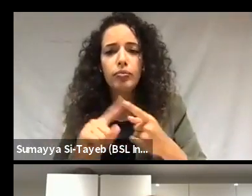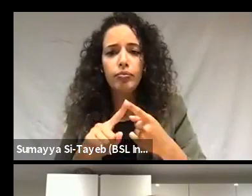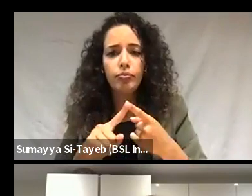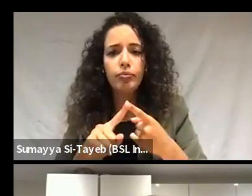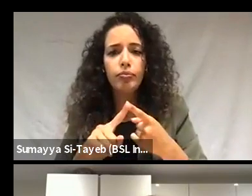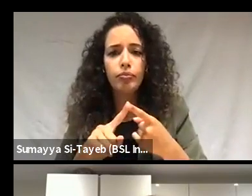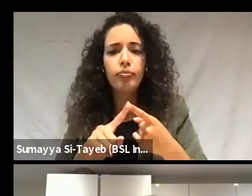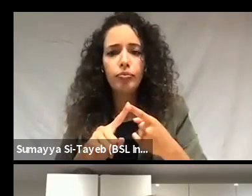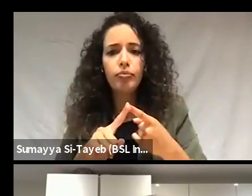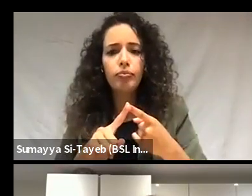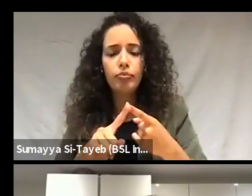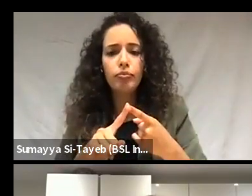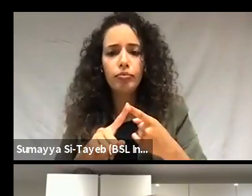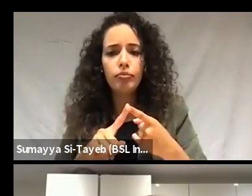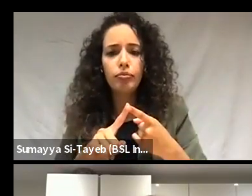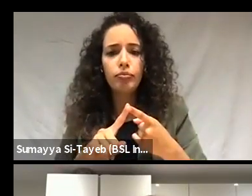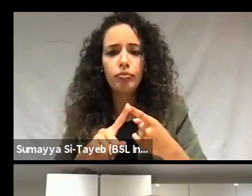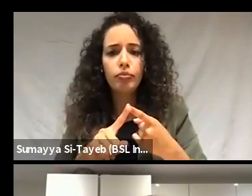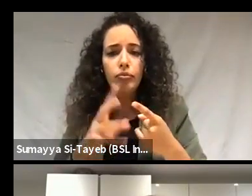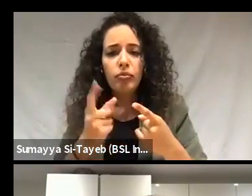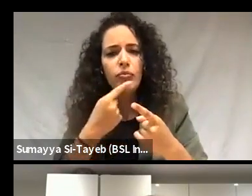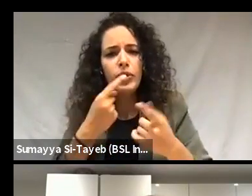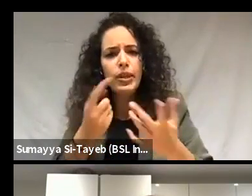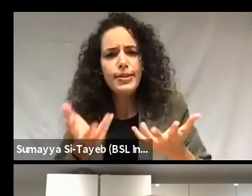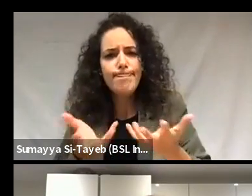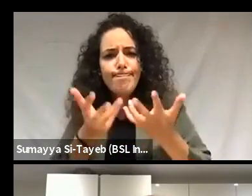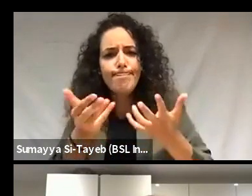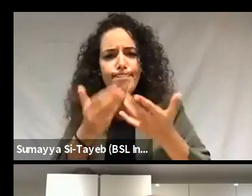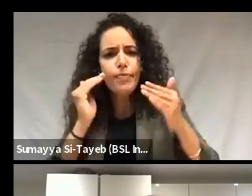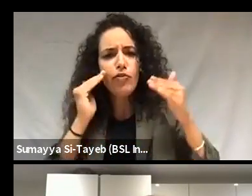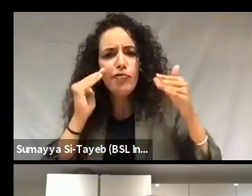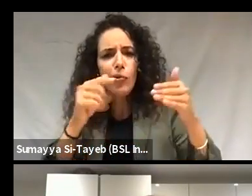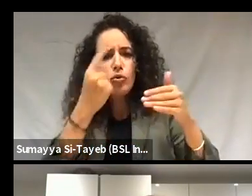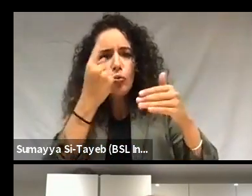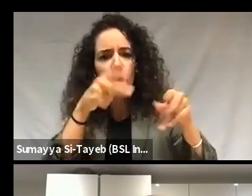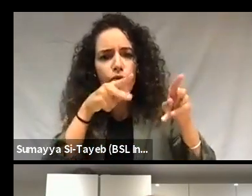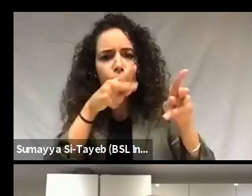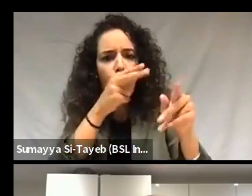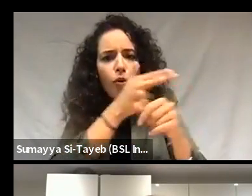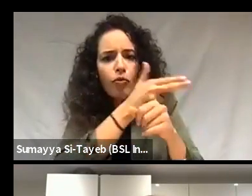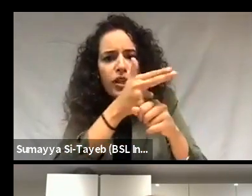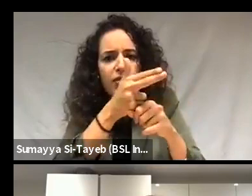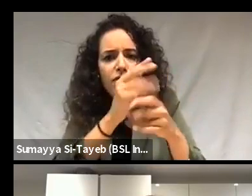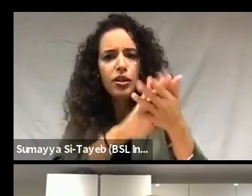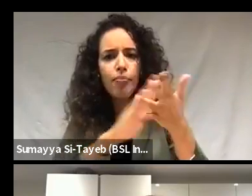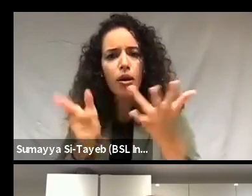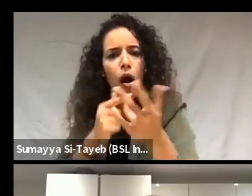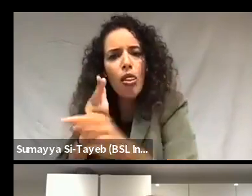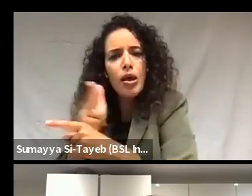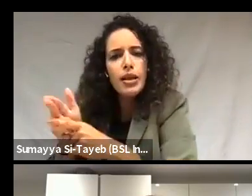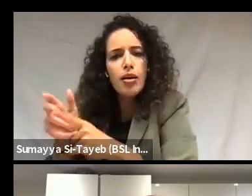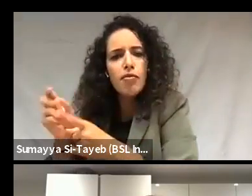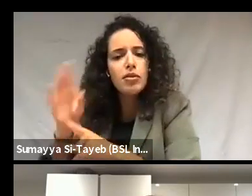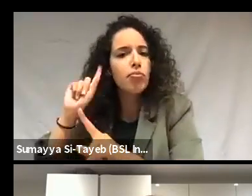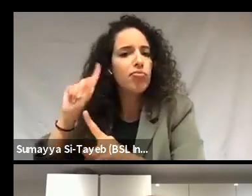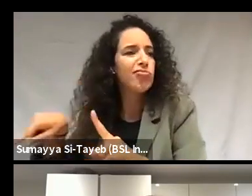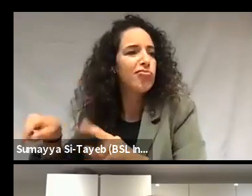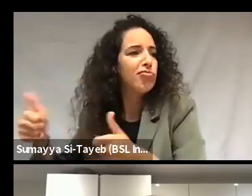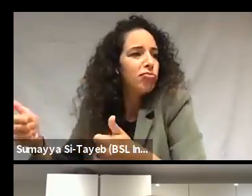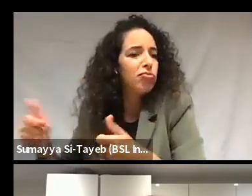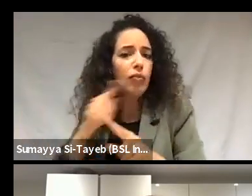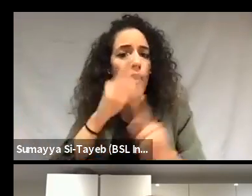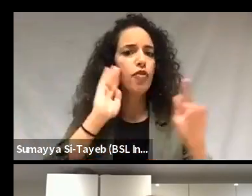emphasis on focusing on one form of terrorism to the exclusion of another. And I think that association